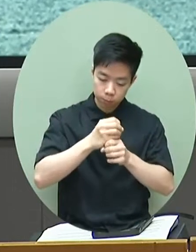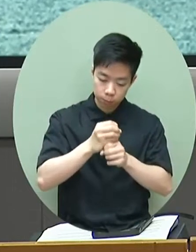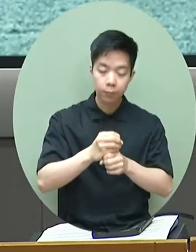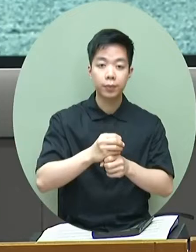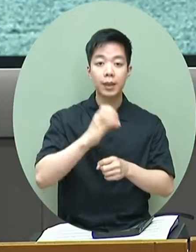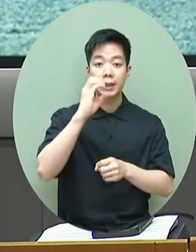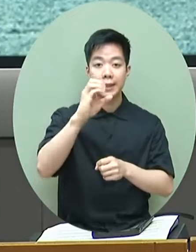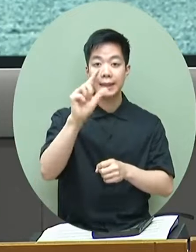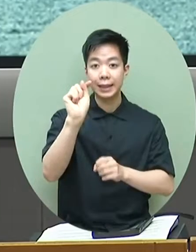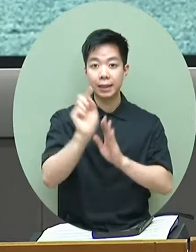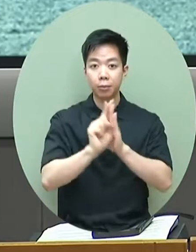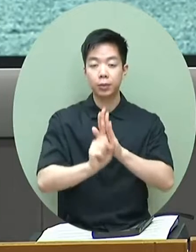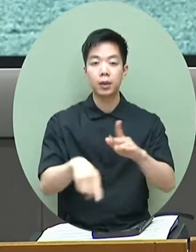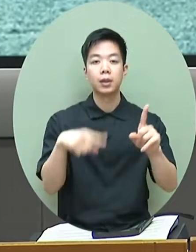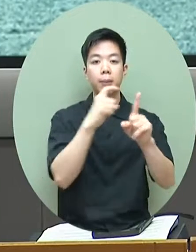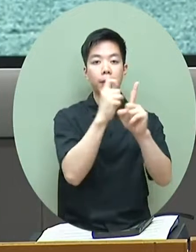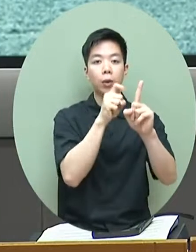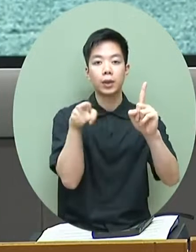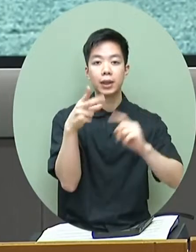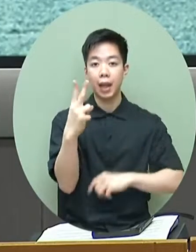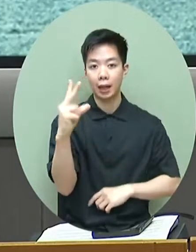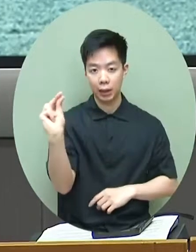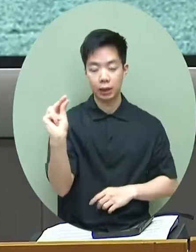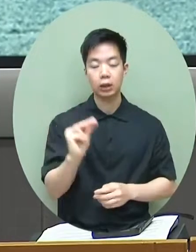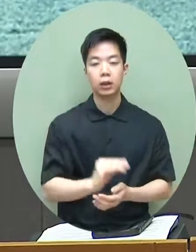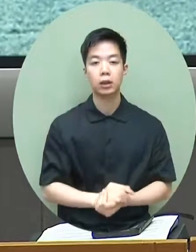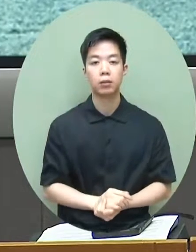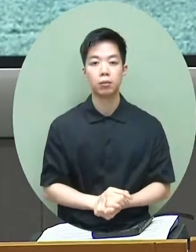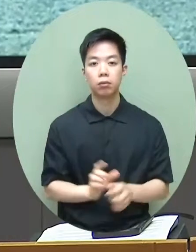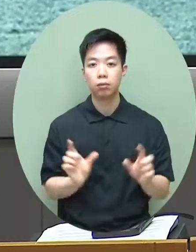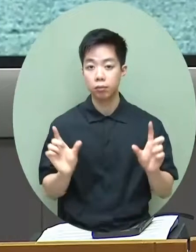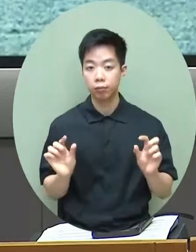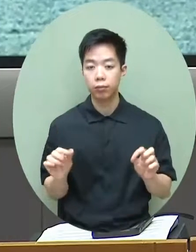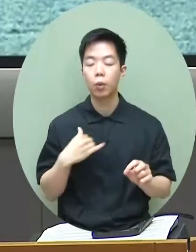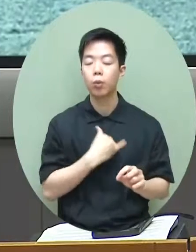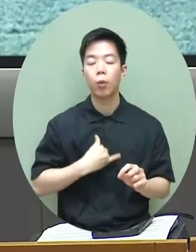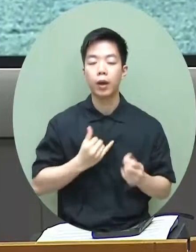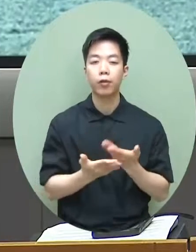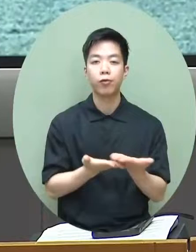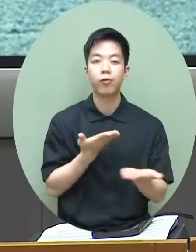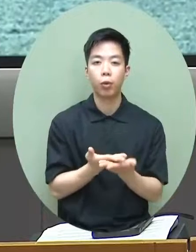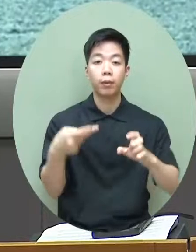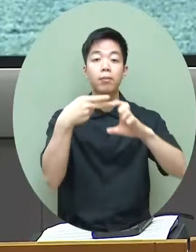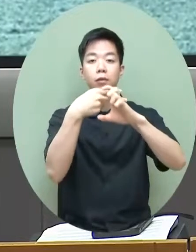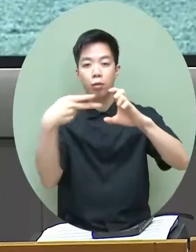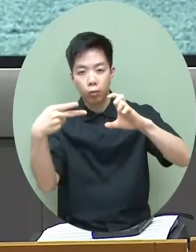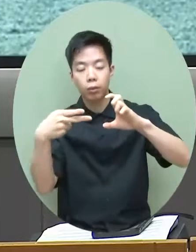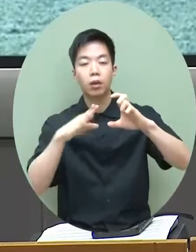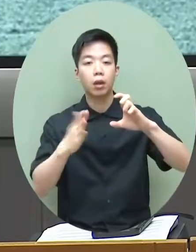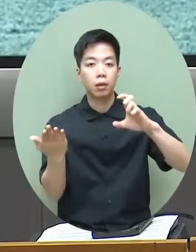CT was 19 to 27. So that's the chance of a re-positive case. But there's also the chance